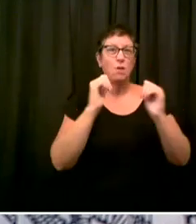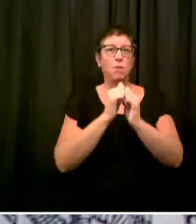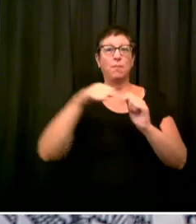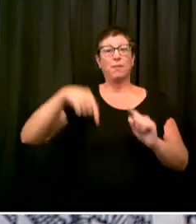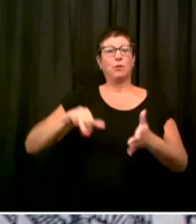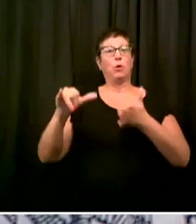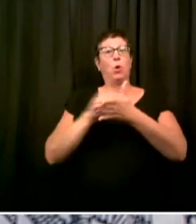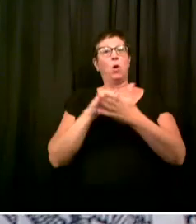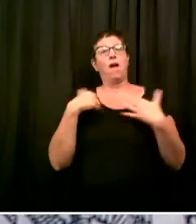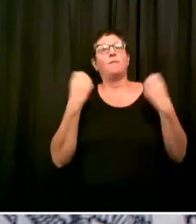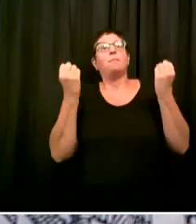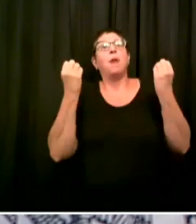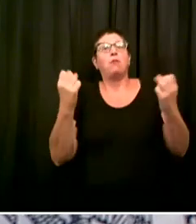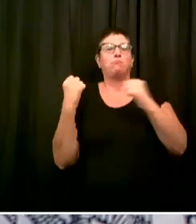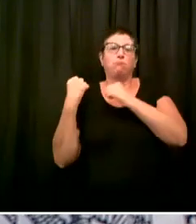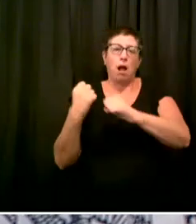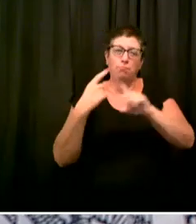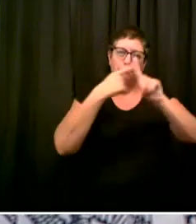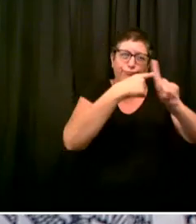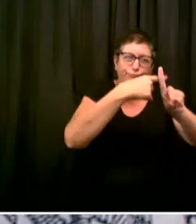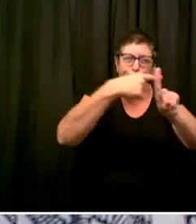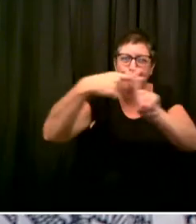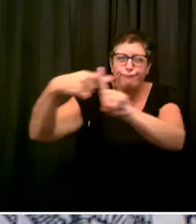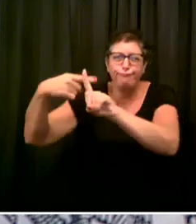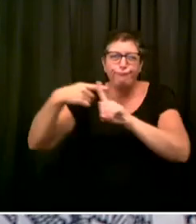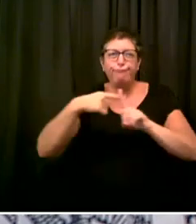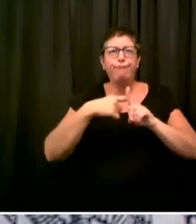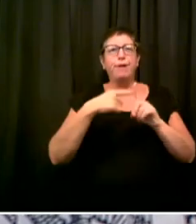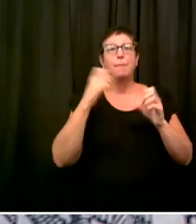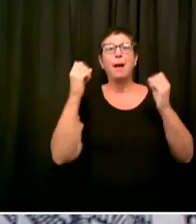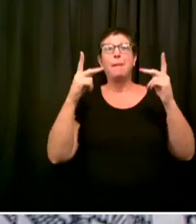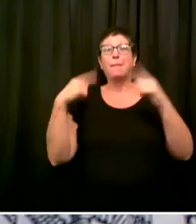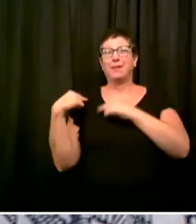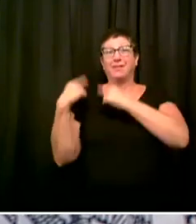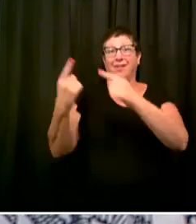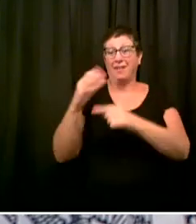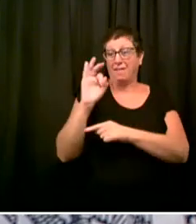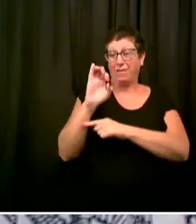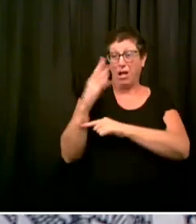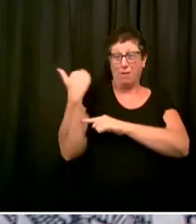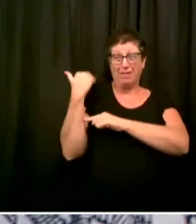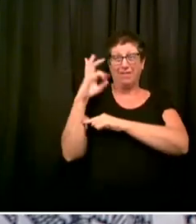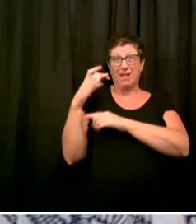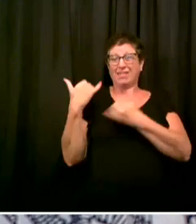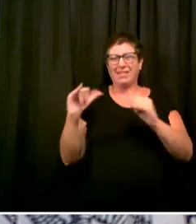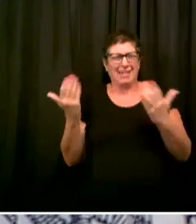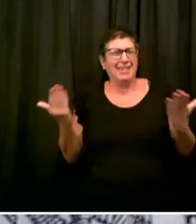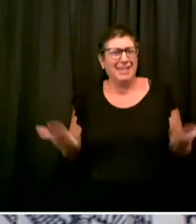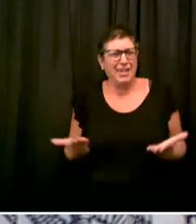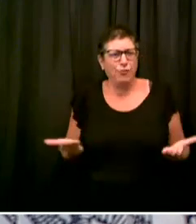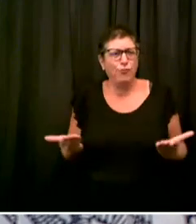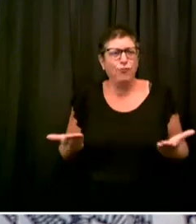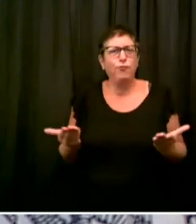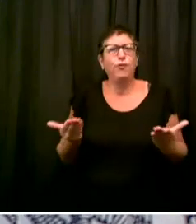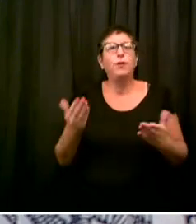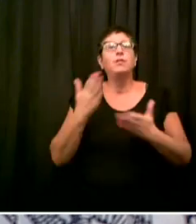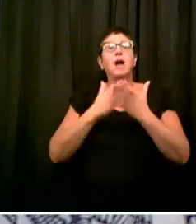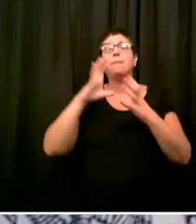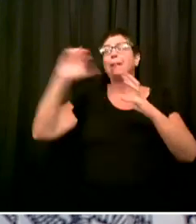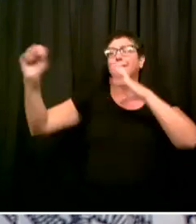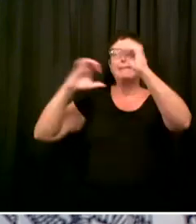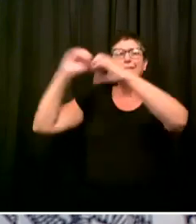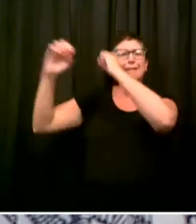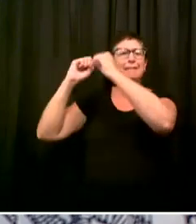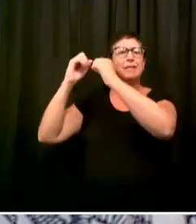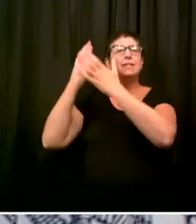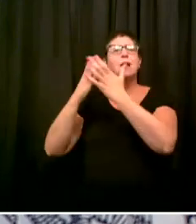are still here. Relatively few people went anywhere. A lot of those people will be back. Some people may decide that they want to go somewhere else